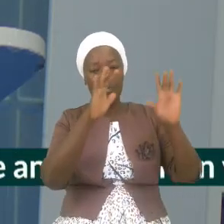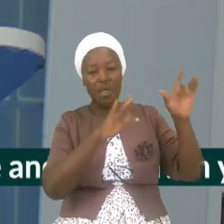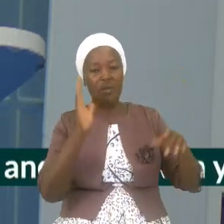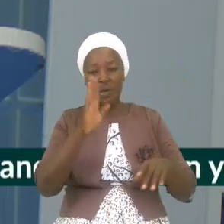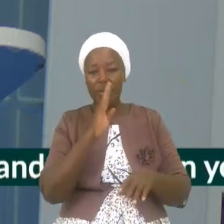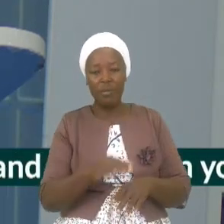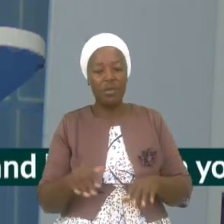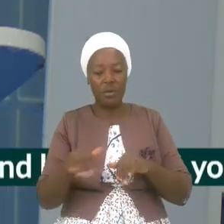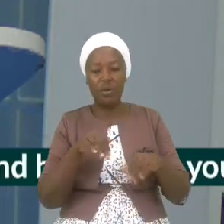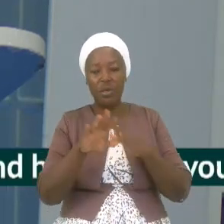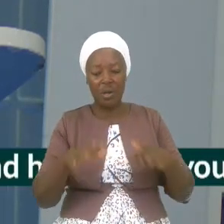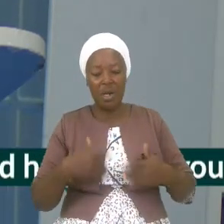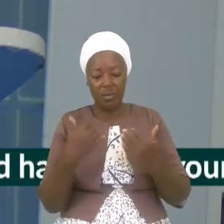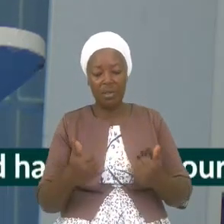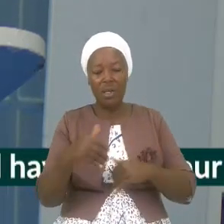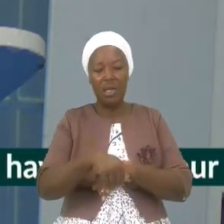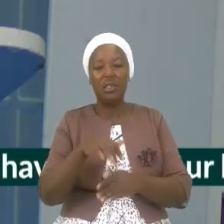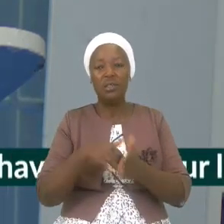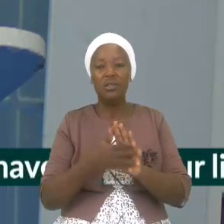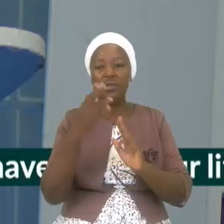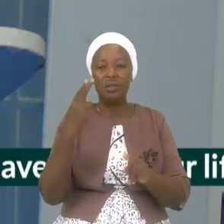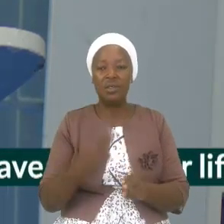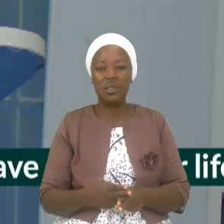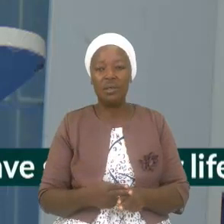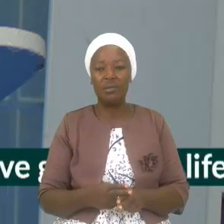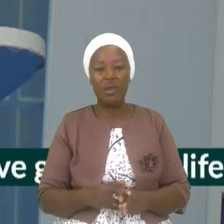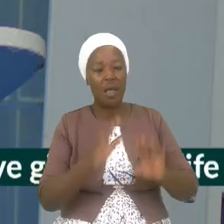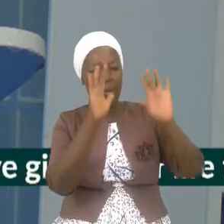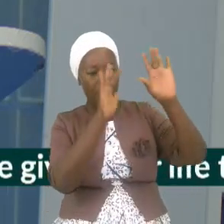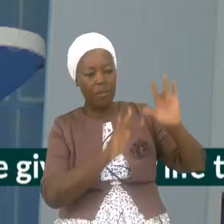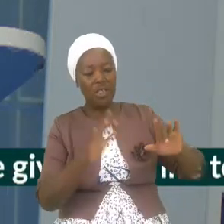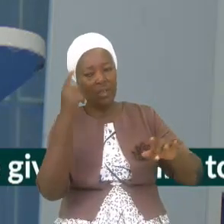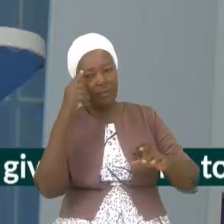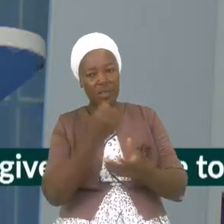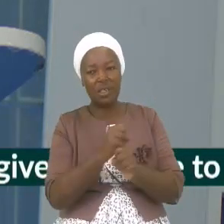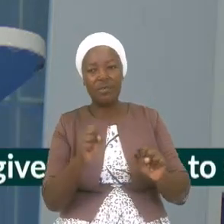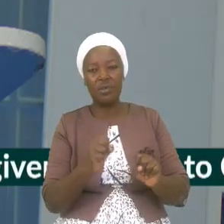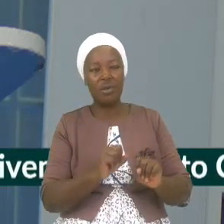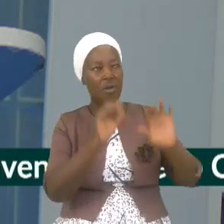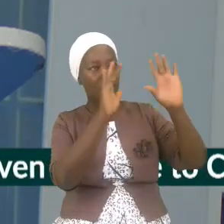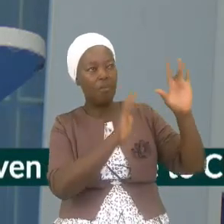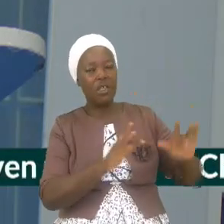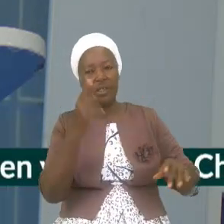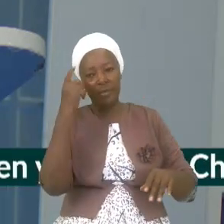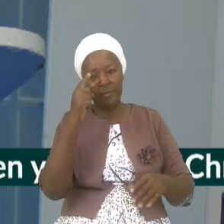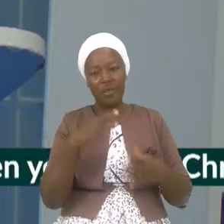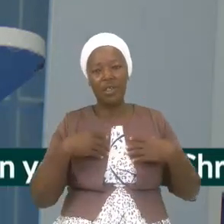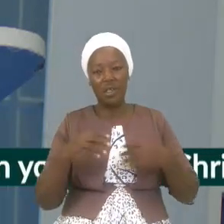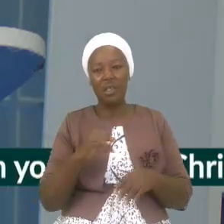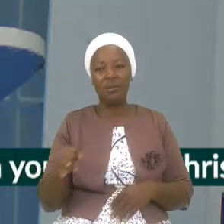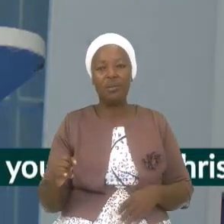Mercy for salvation, mercy for healing. And I counsel us, after you have finished, don't